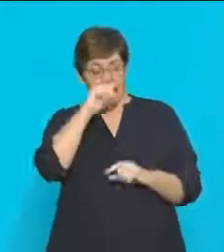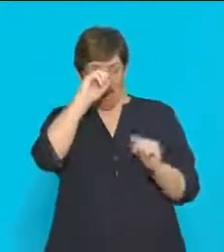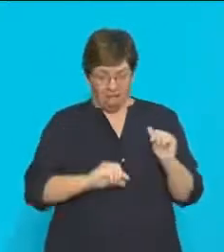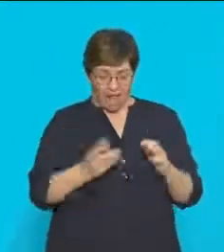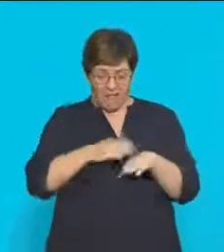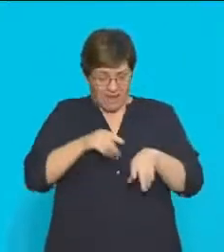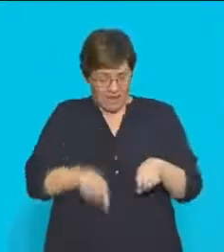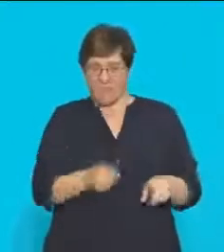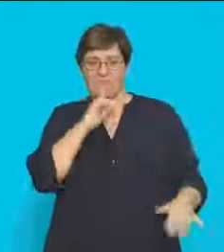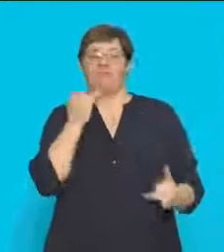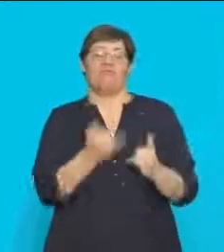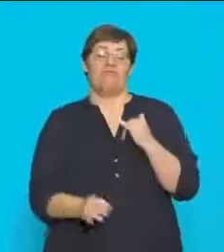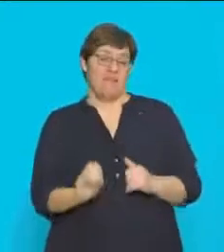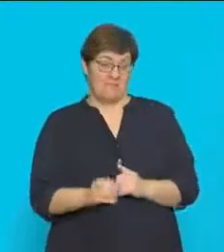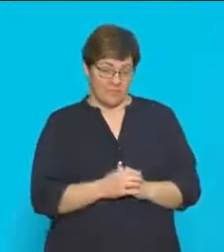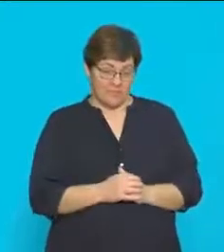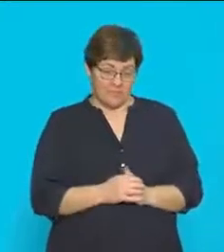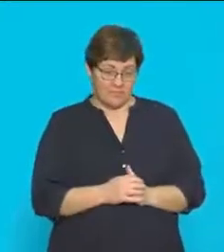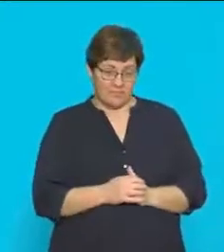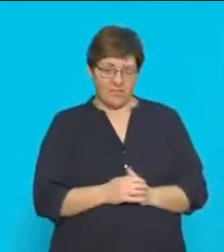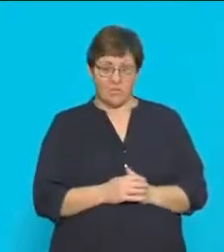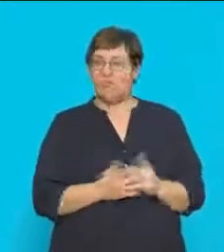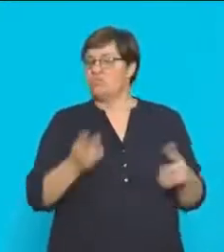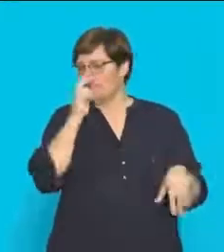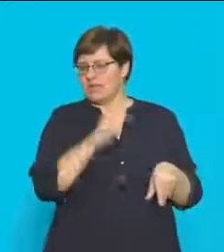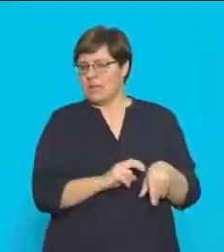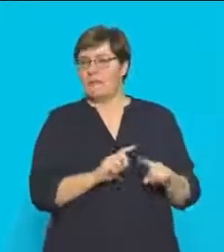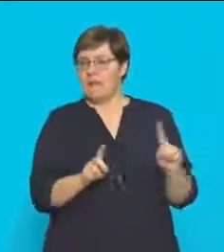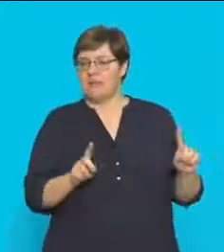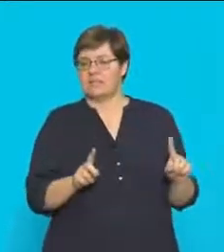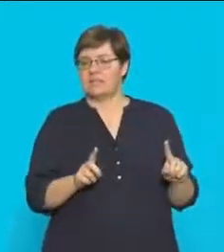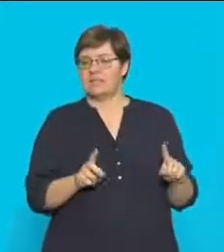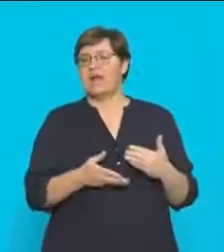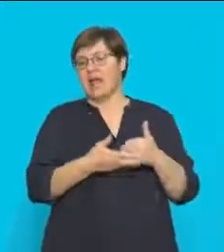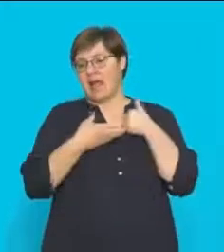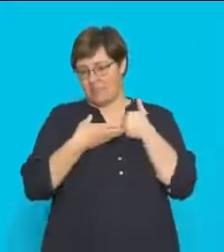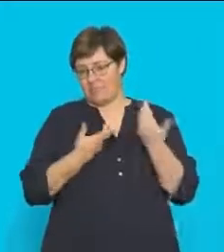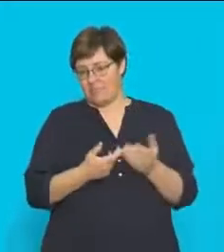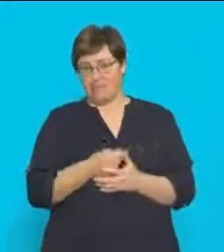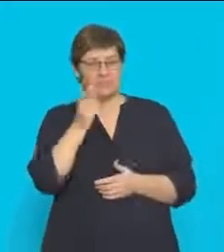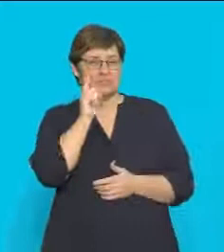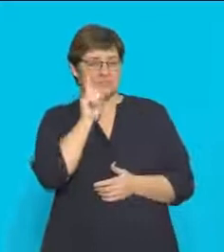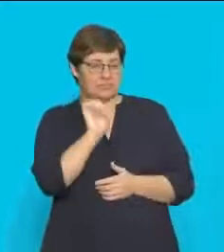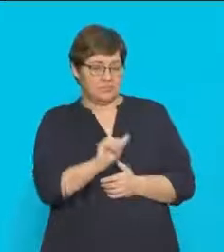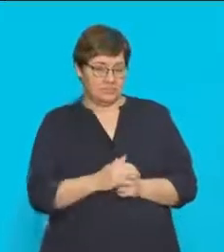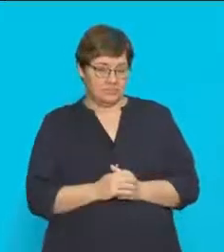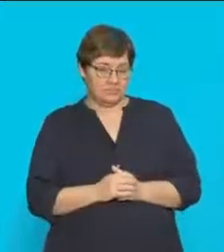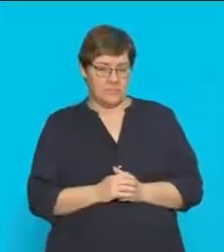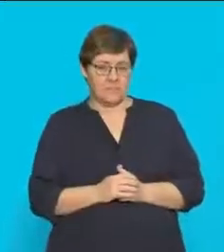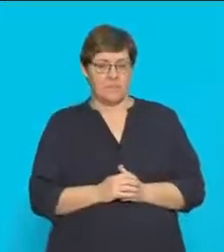make sense in the context of a diagram. You don't need to do this, but it's a useful tool to check.